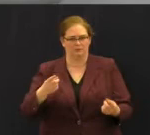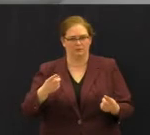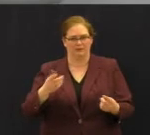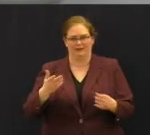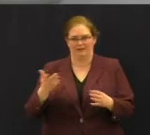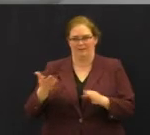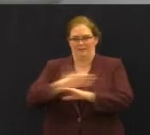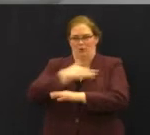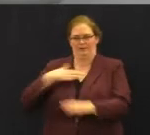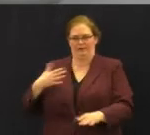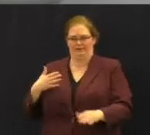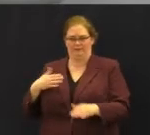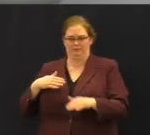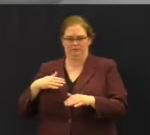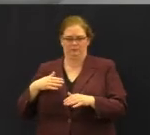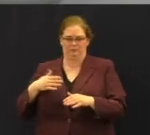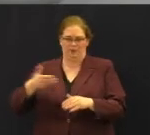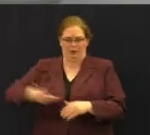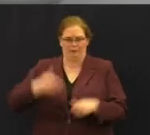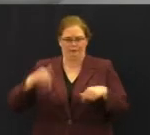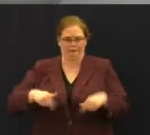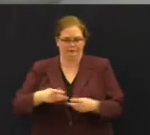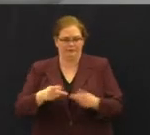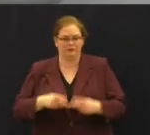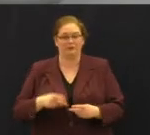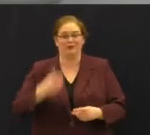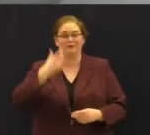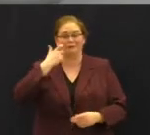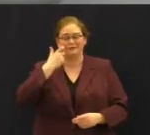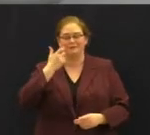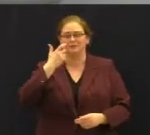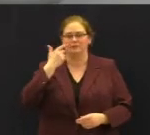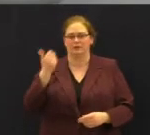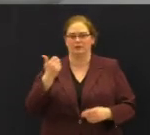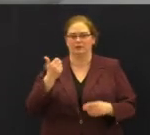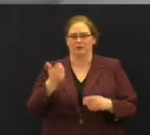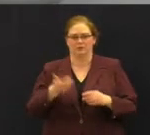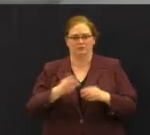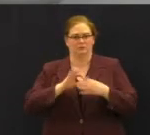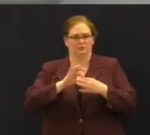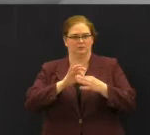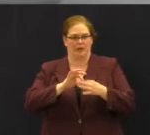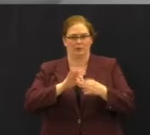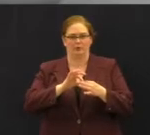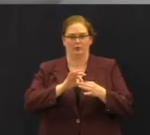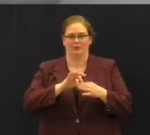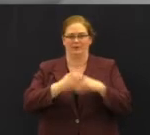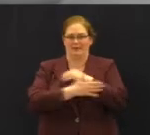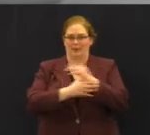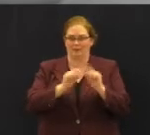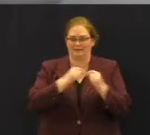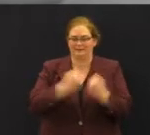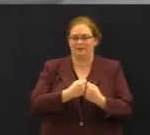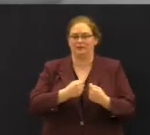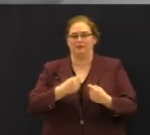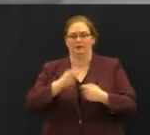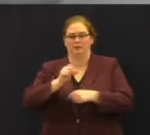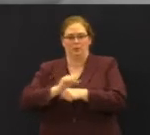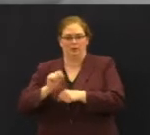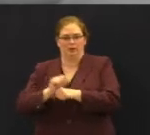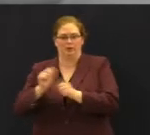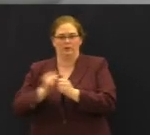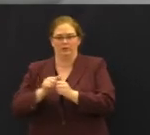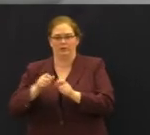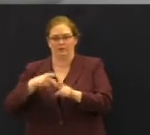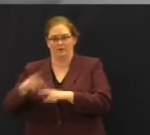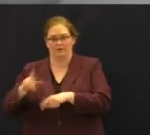employed with the county here. And recently, due to the ongoing collaborative effort of the county team working in collaboration with the